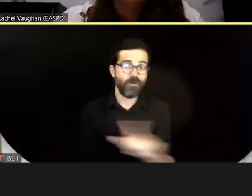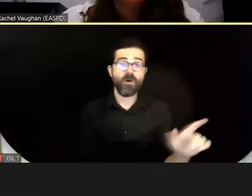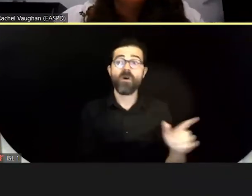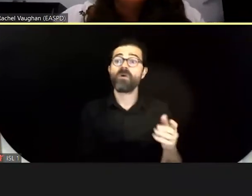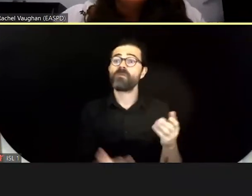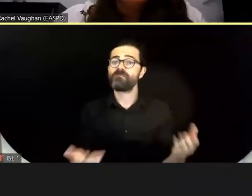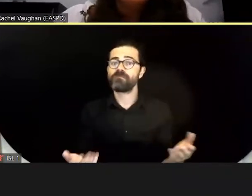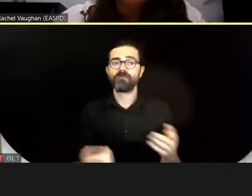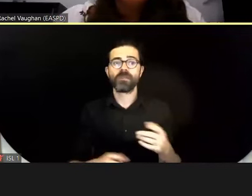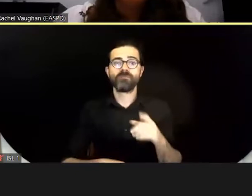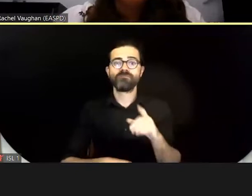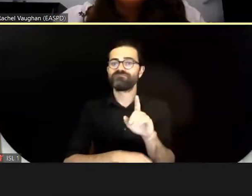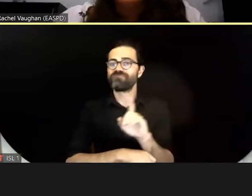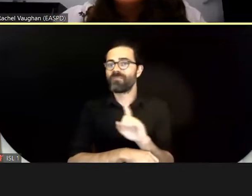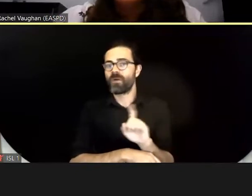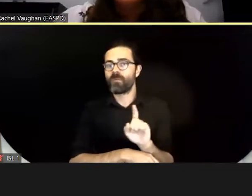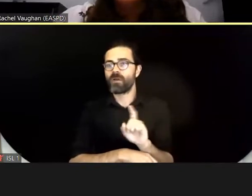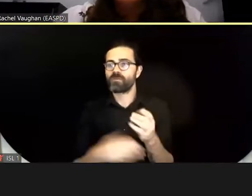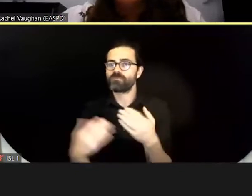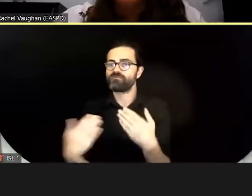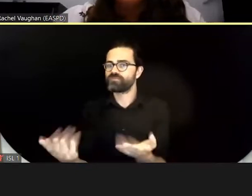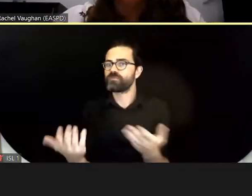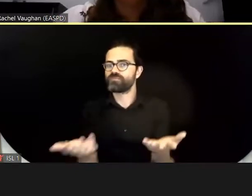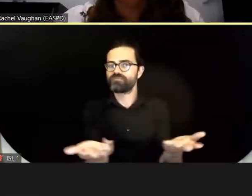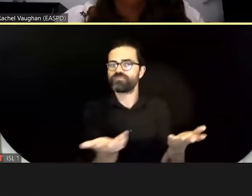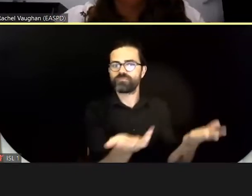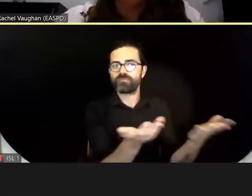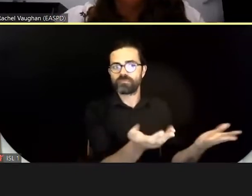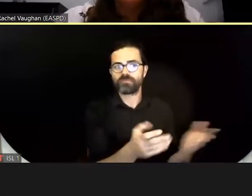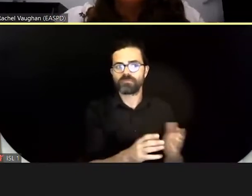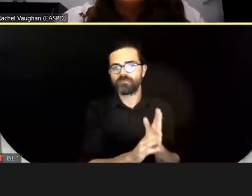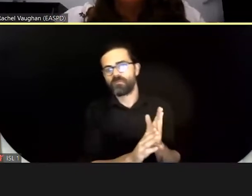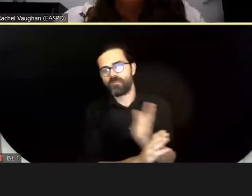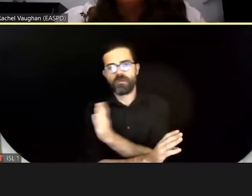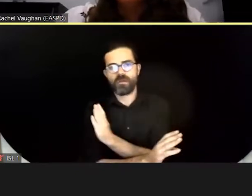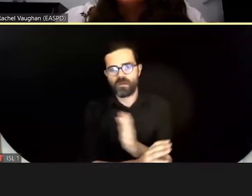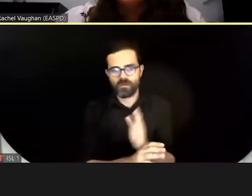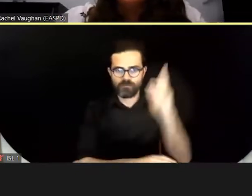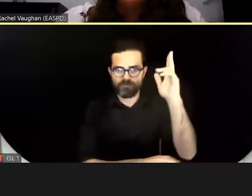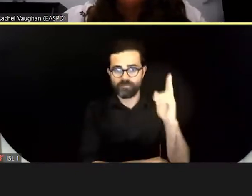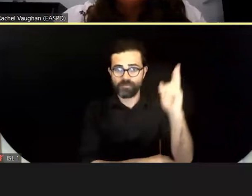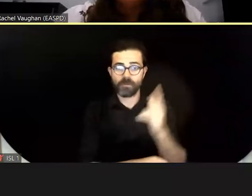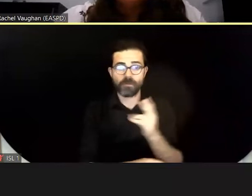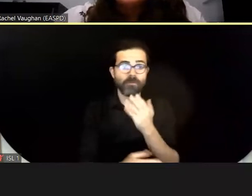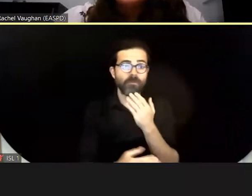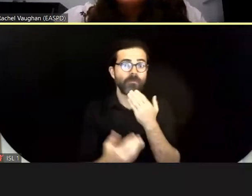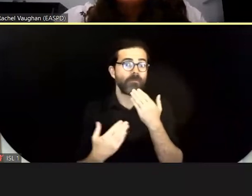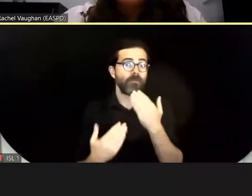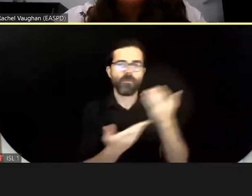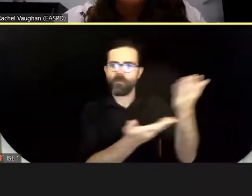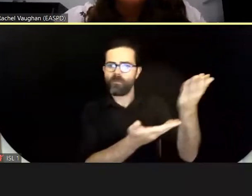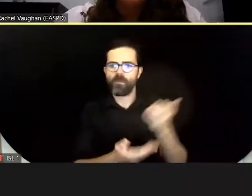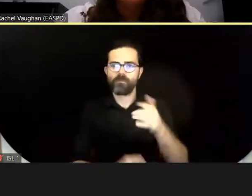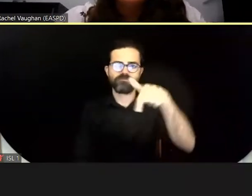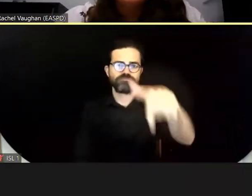join. Welcome to the third workshop of the EU-funded project, Accessibility. My name is